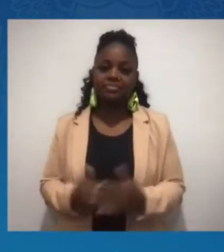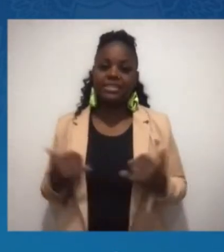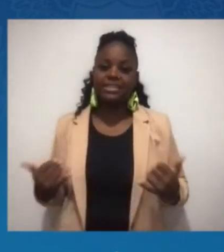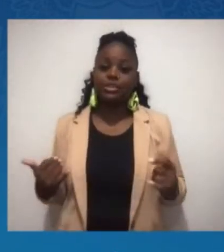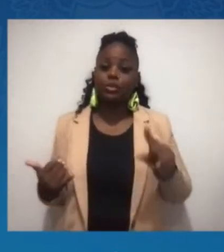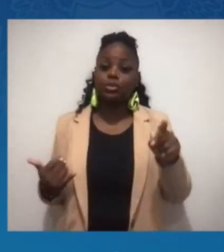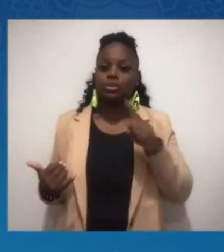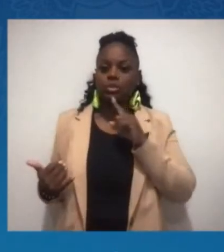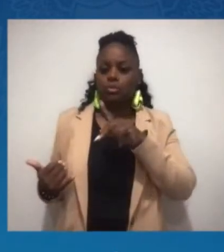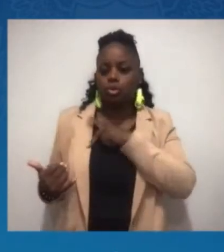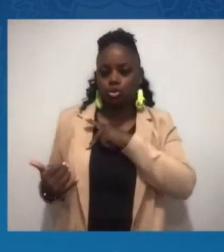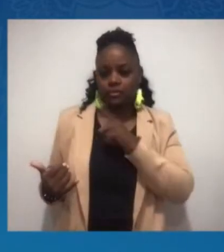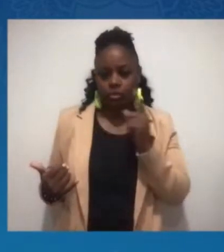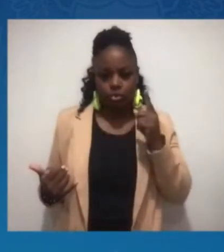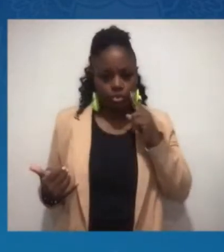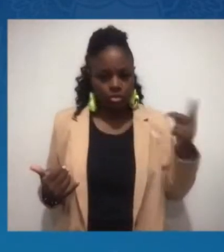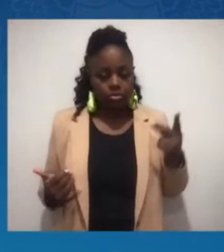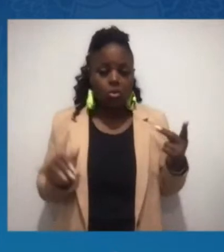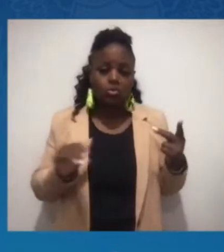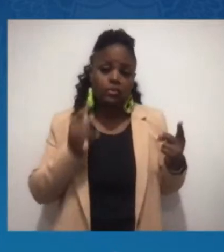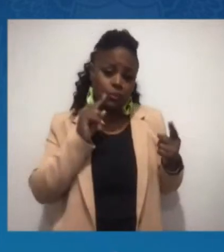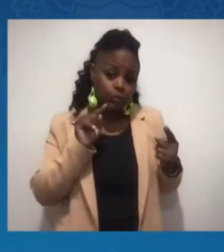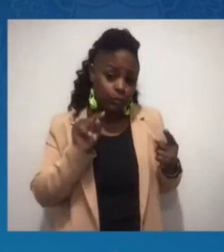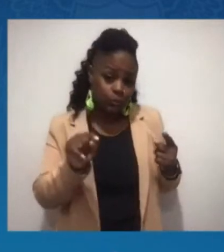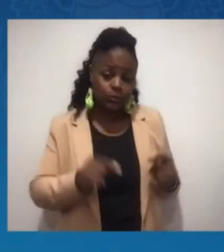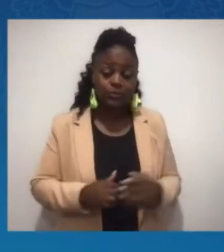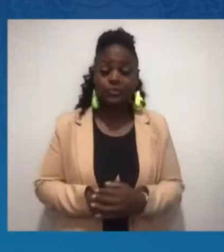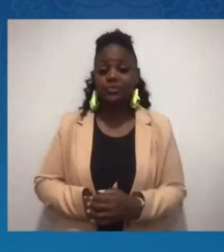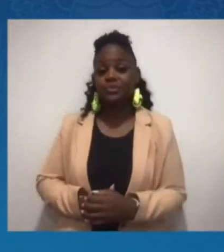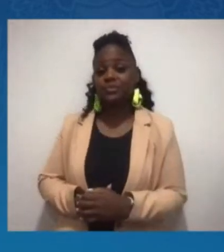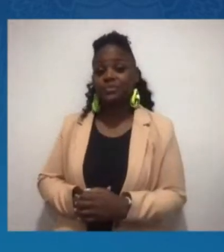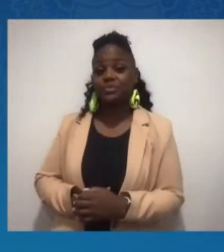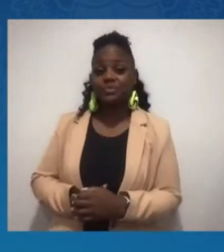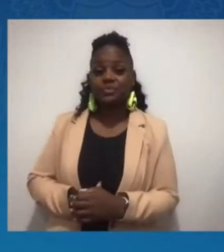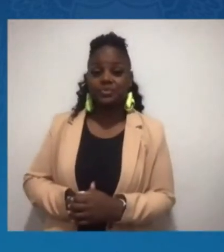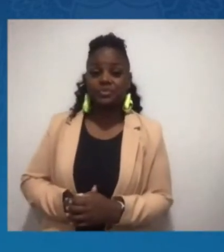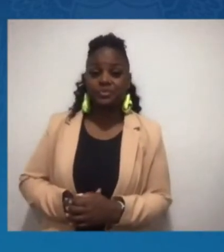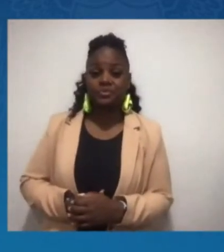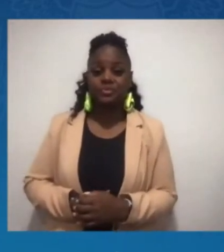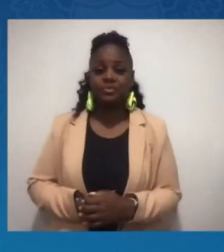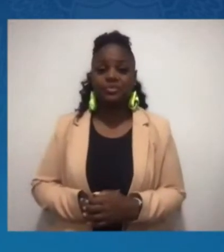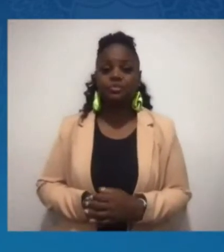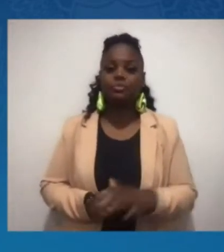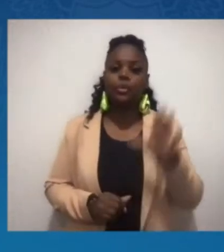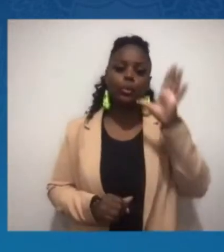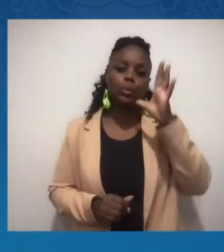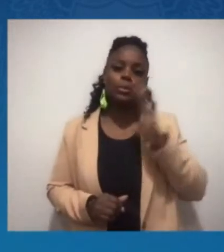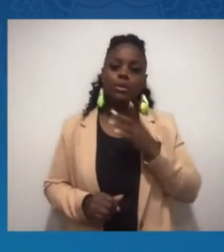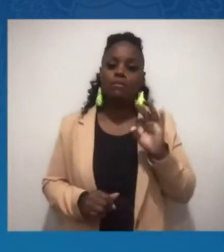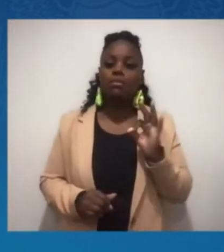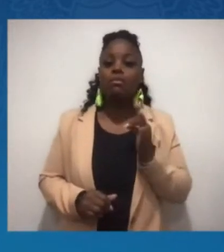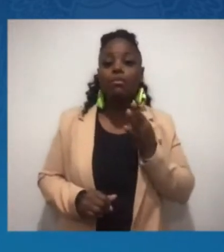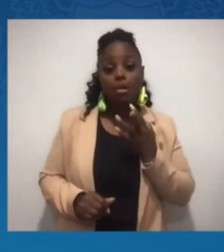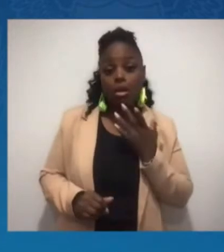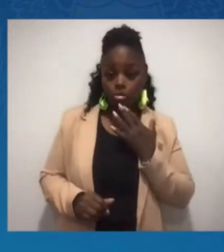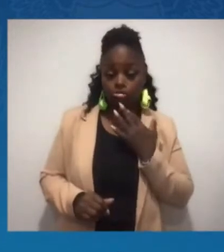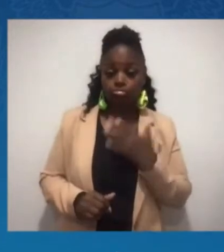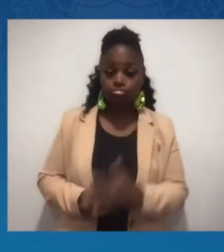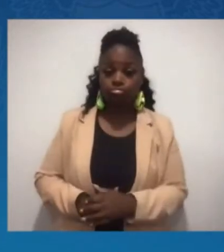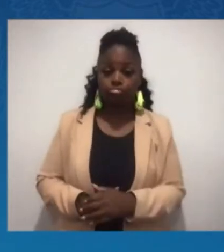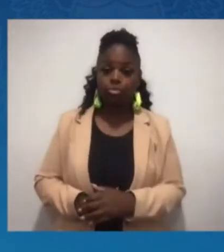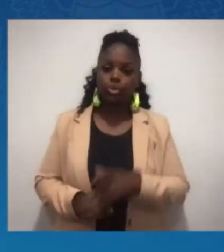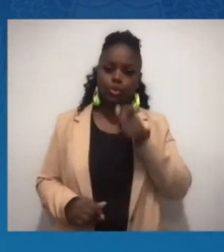to you. How does the central role that women of color have played in the history of fighting for abortion rights,